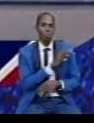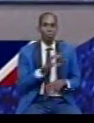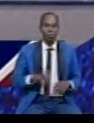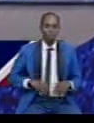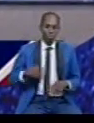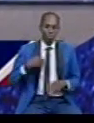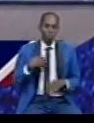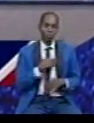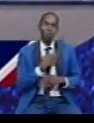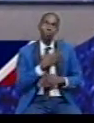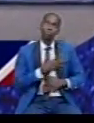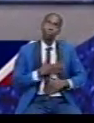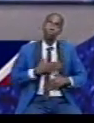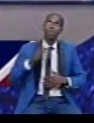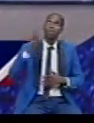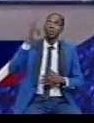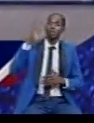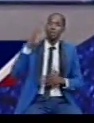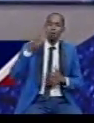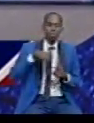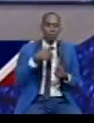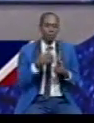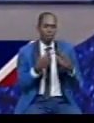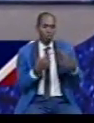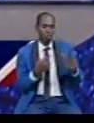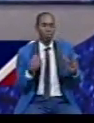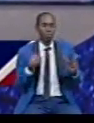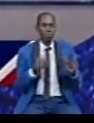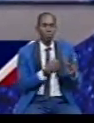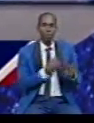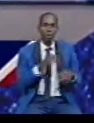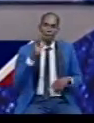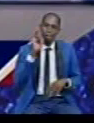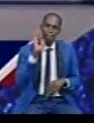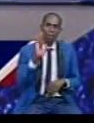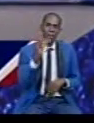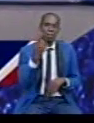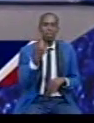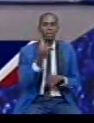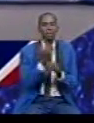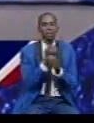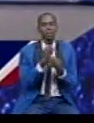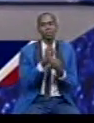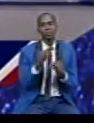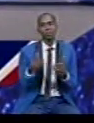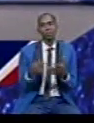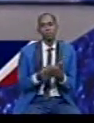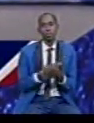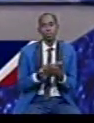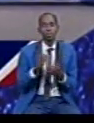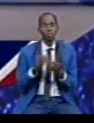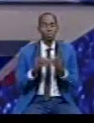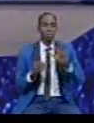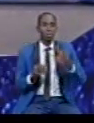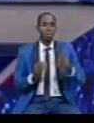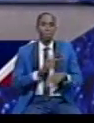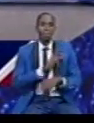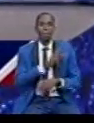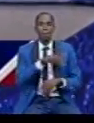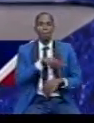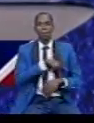please God, then we preach the saving gospel. Number three, personifying